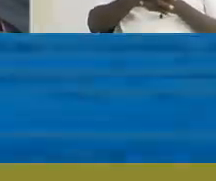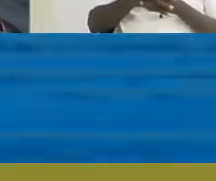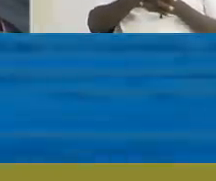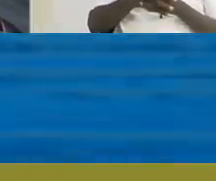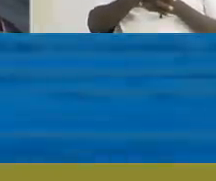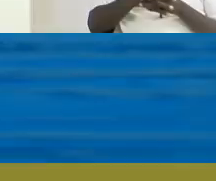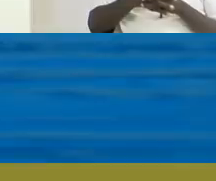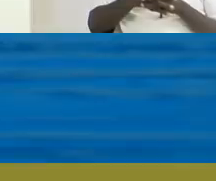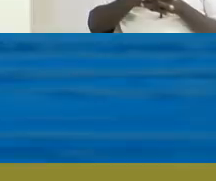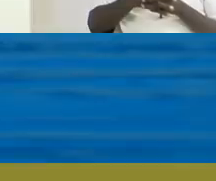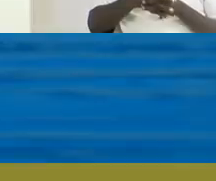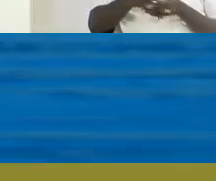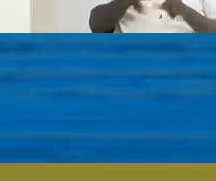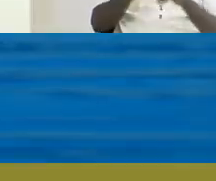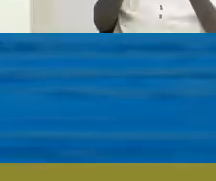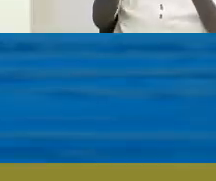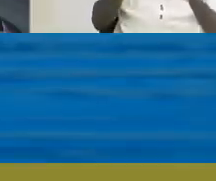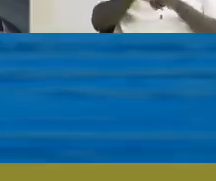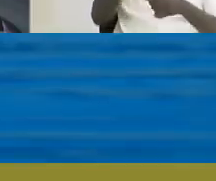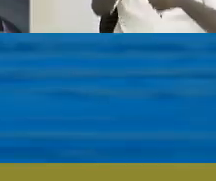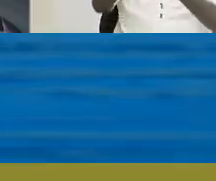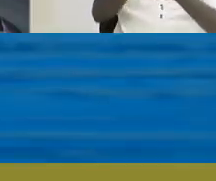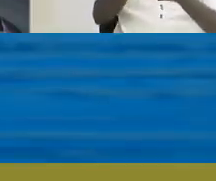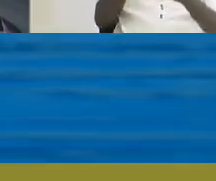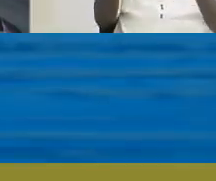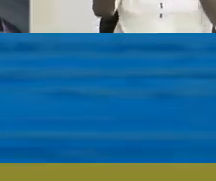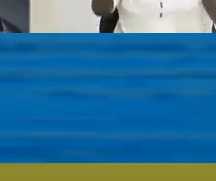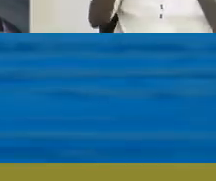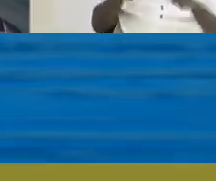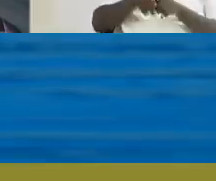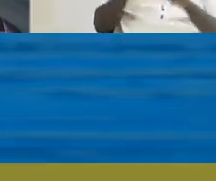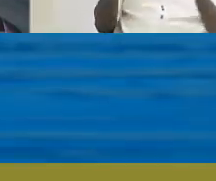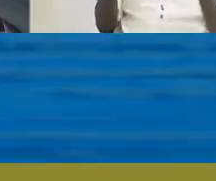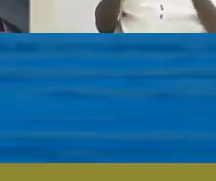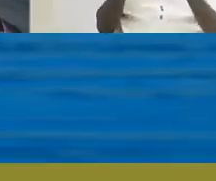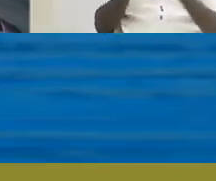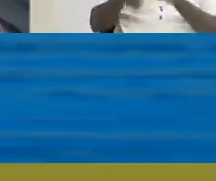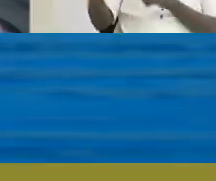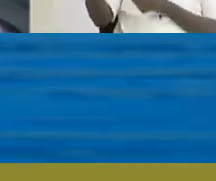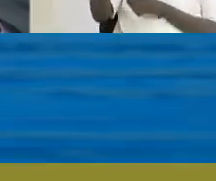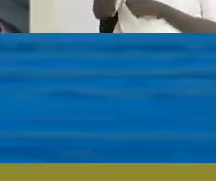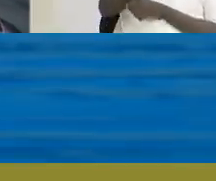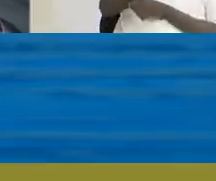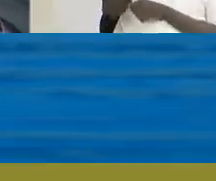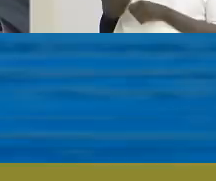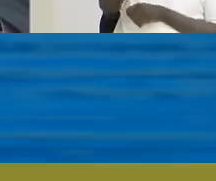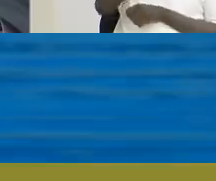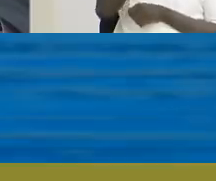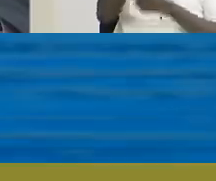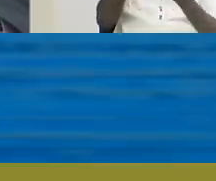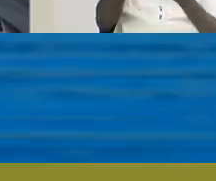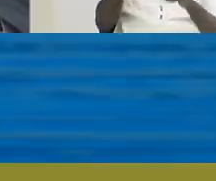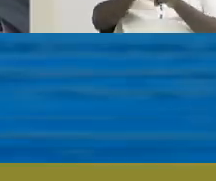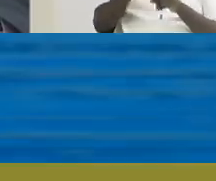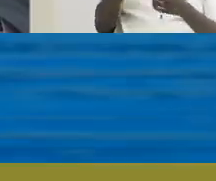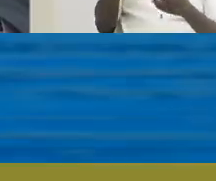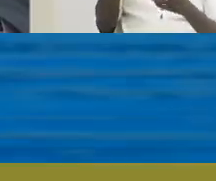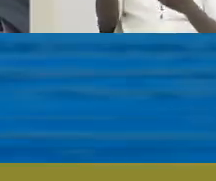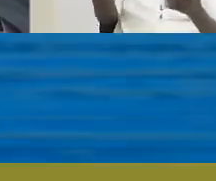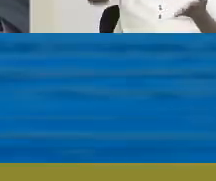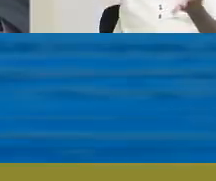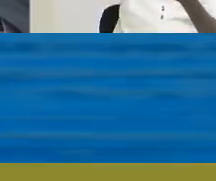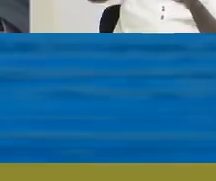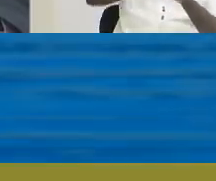I cut the mission short. We came back. Immediately I landed and Jammeh knew that I